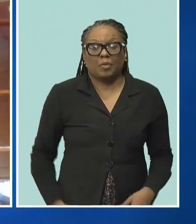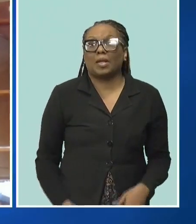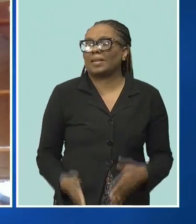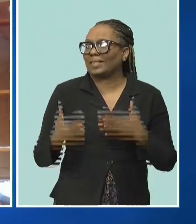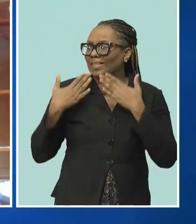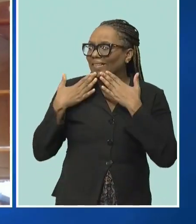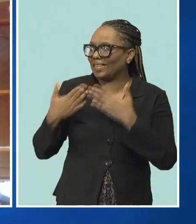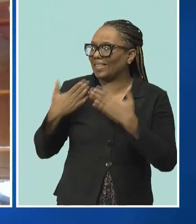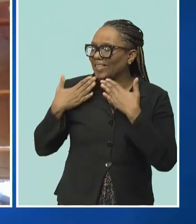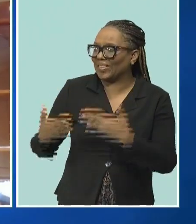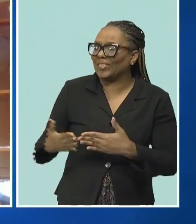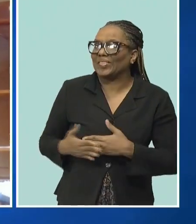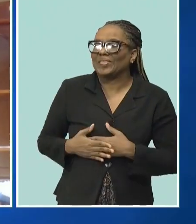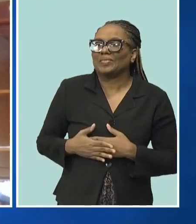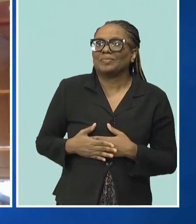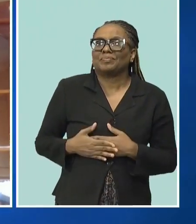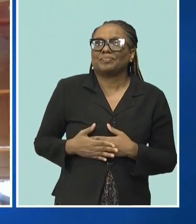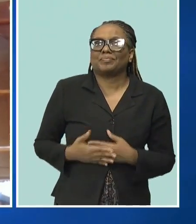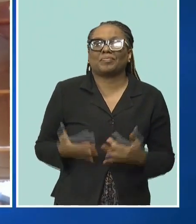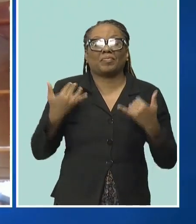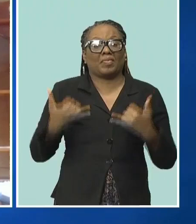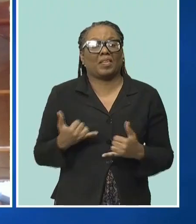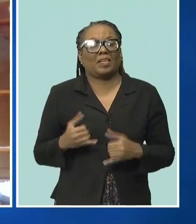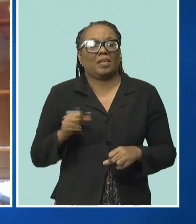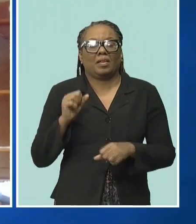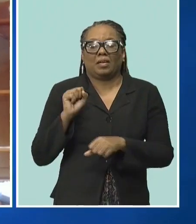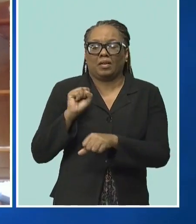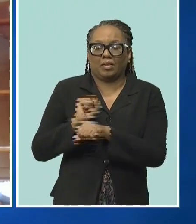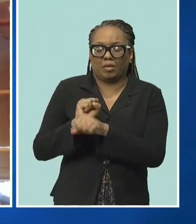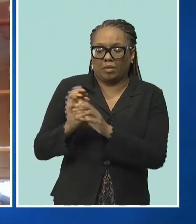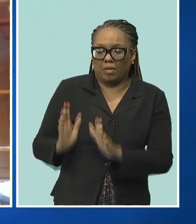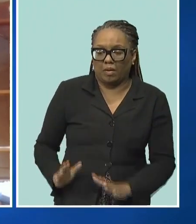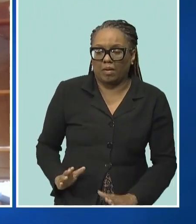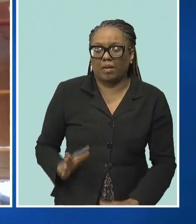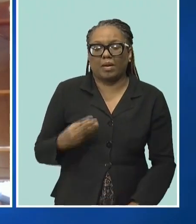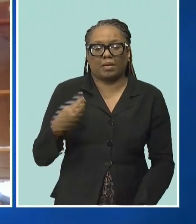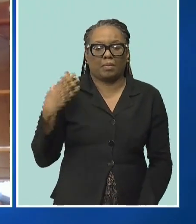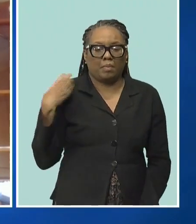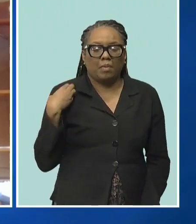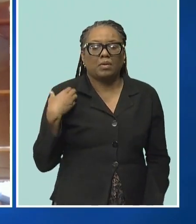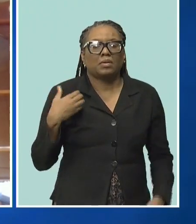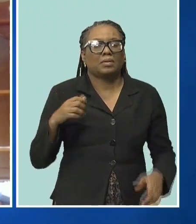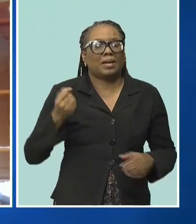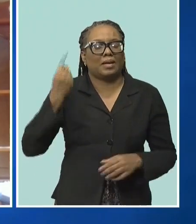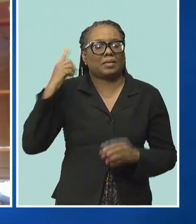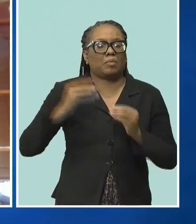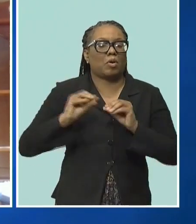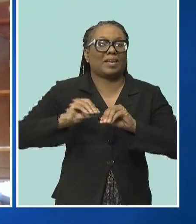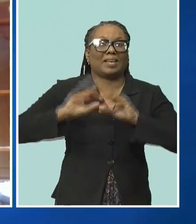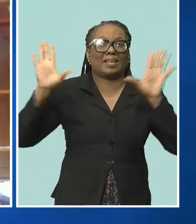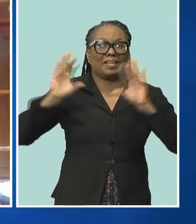so much. And I guess now both the employee and the employer have it a bit clearer with these amendments to the Shaw Act.